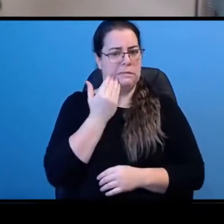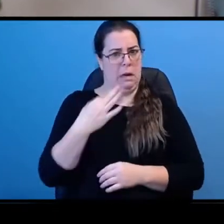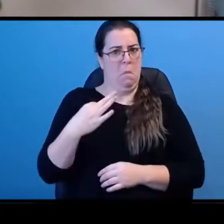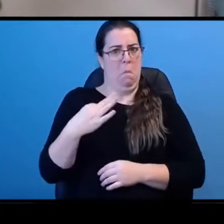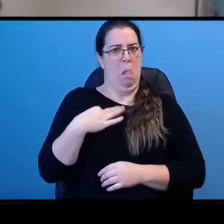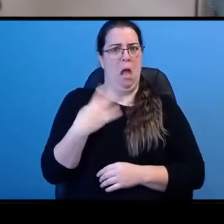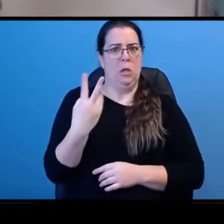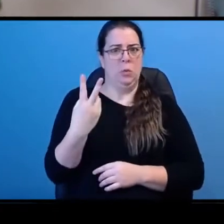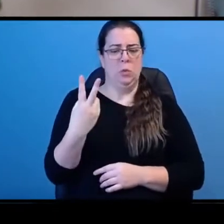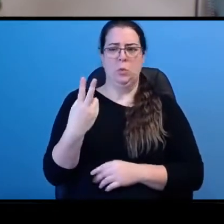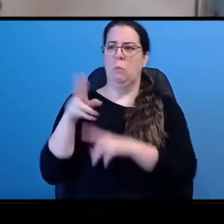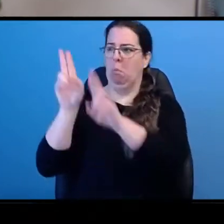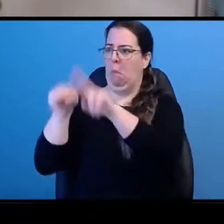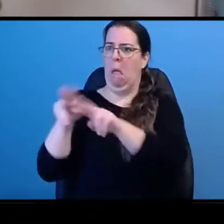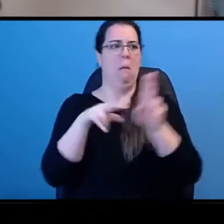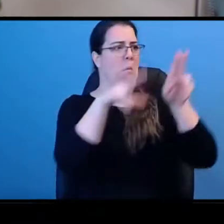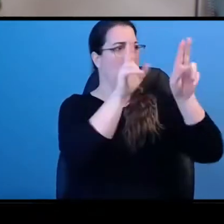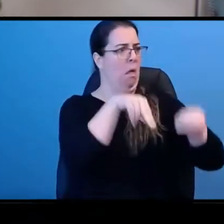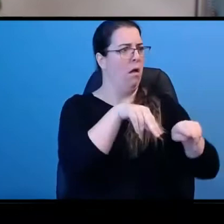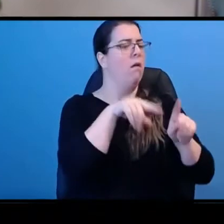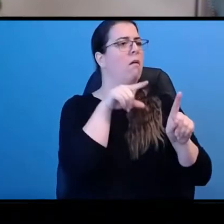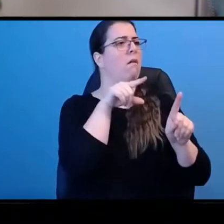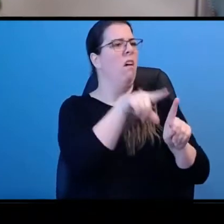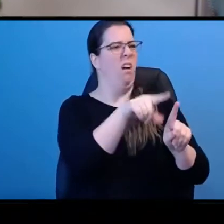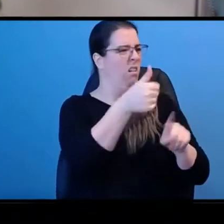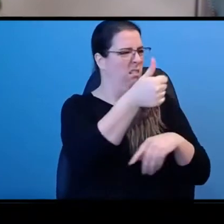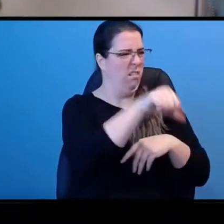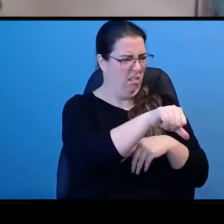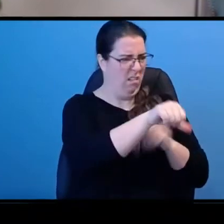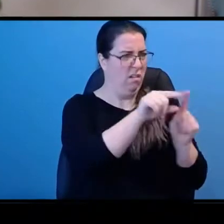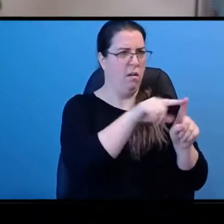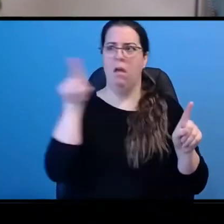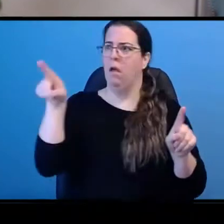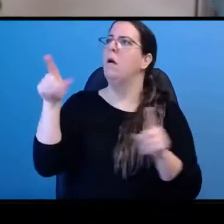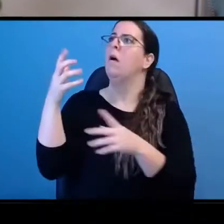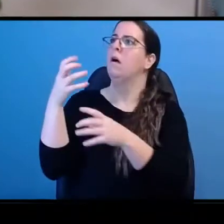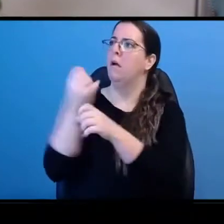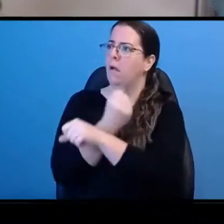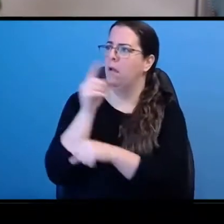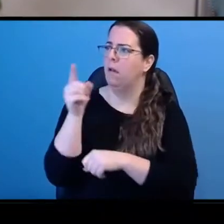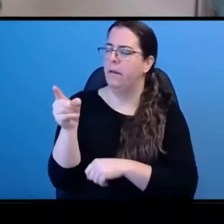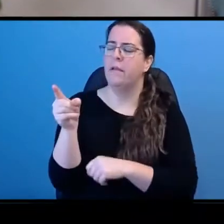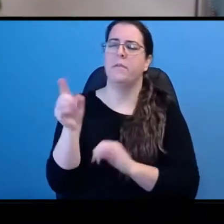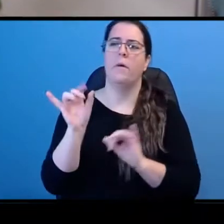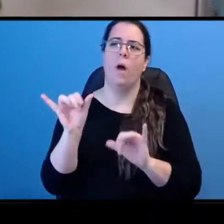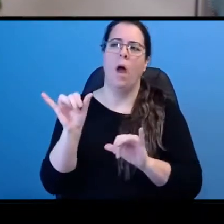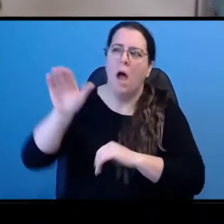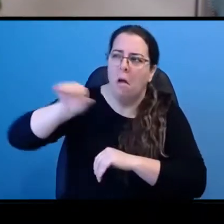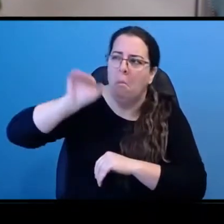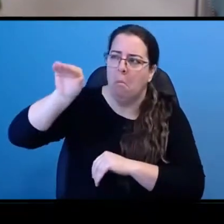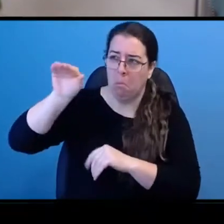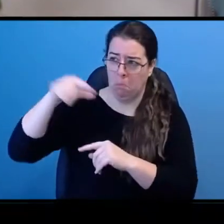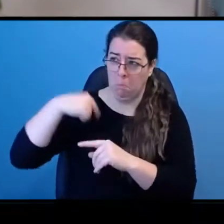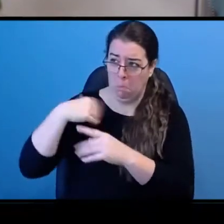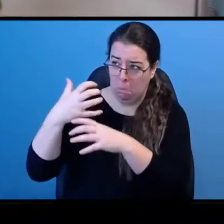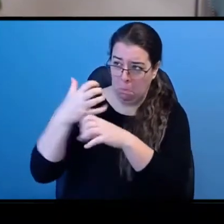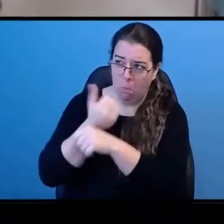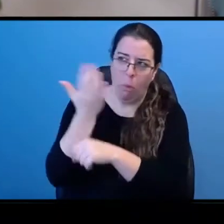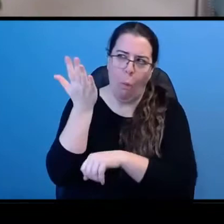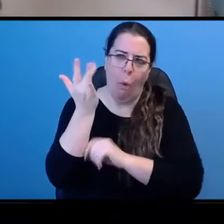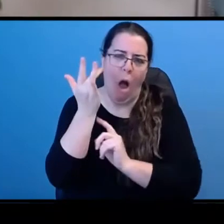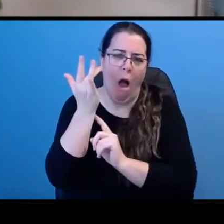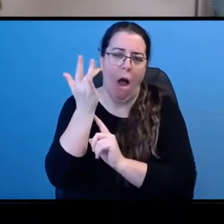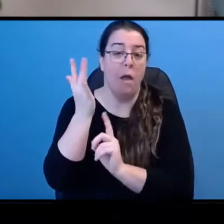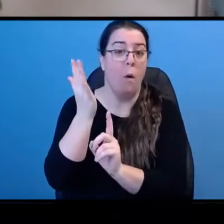but this grant I was successful. So what were the factors that led to my success in this grant? Because I want to keep being successful